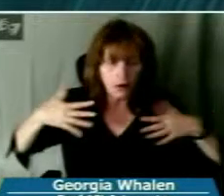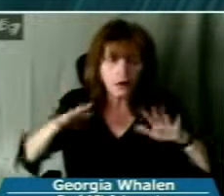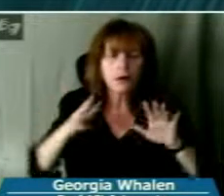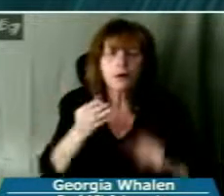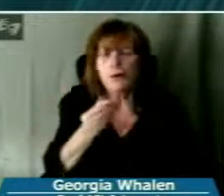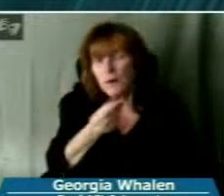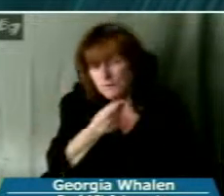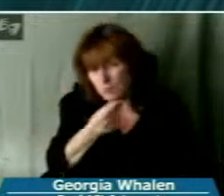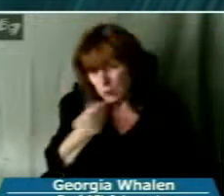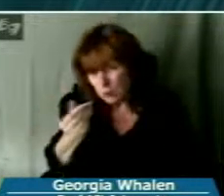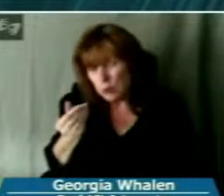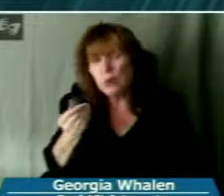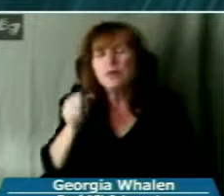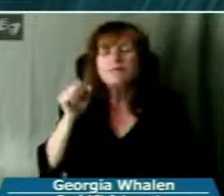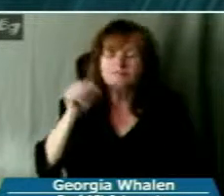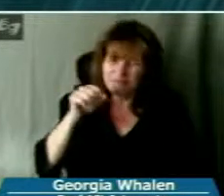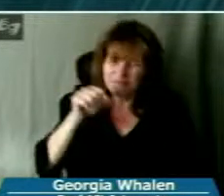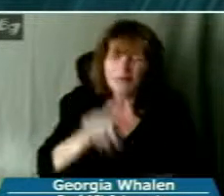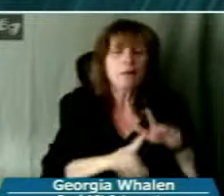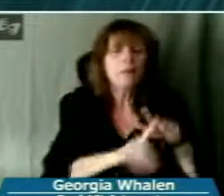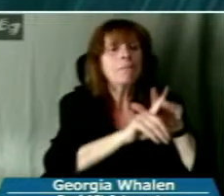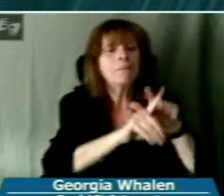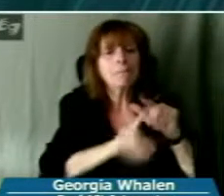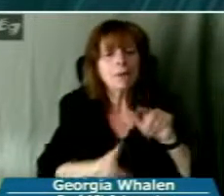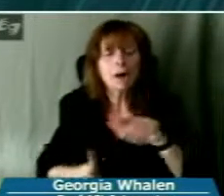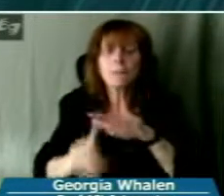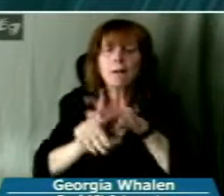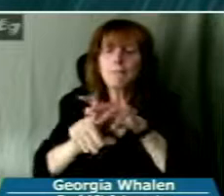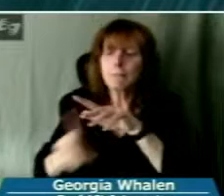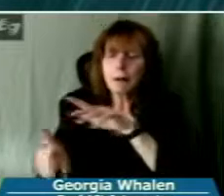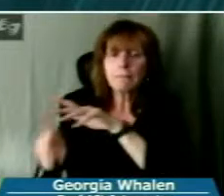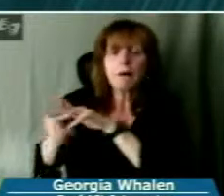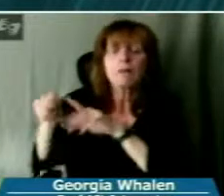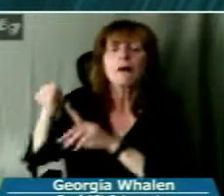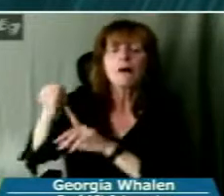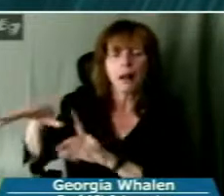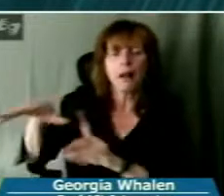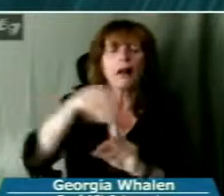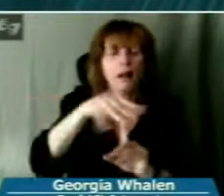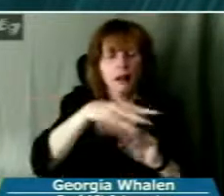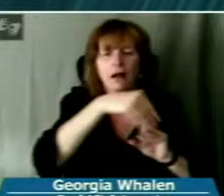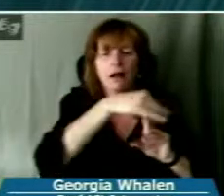together and do something that we have not done in this community to date, and that is